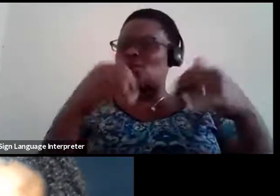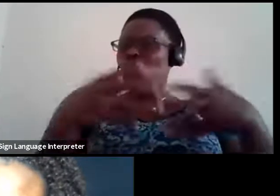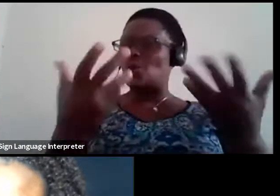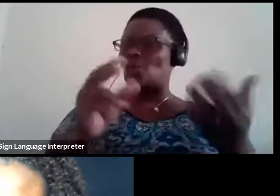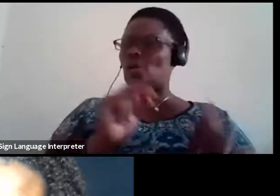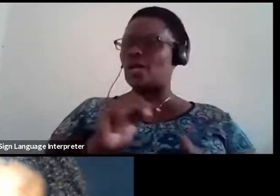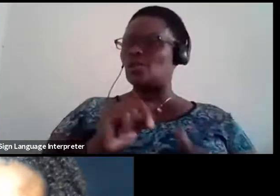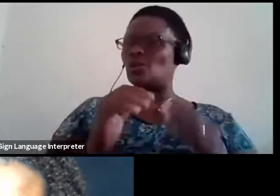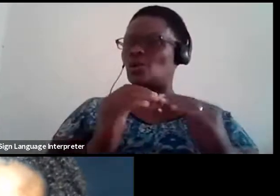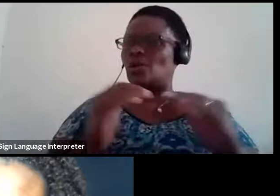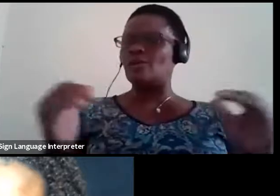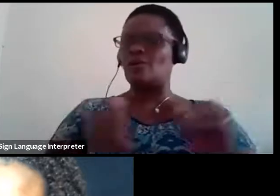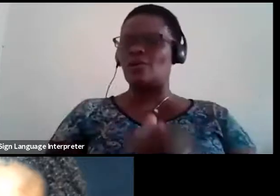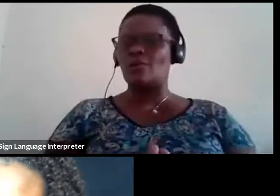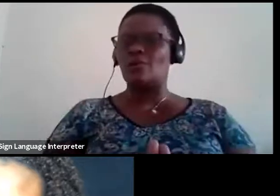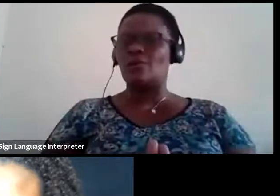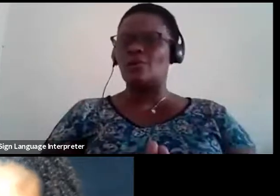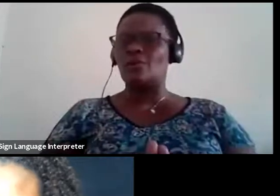that.